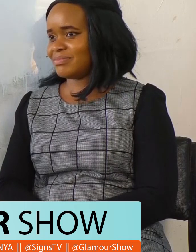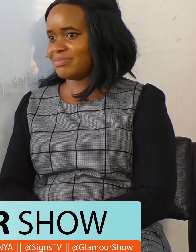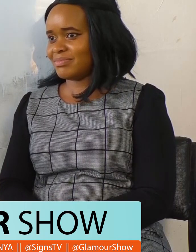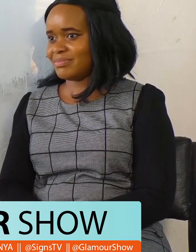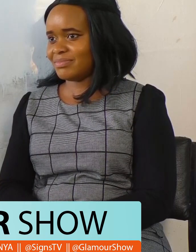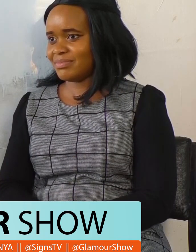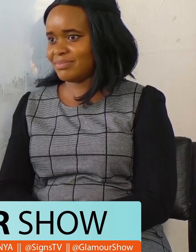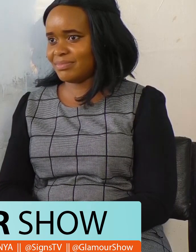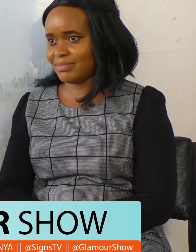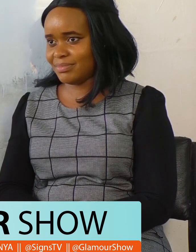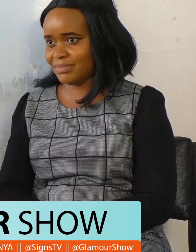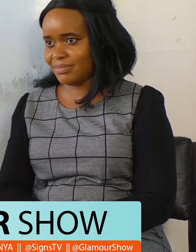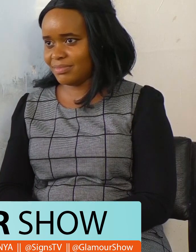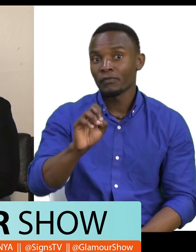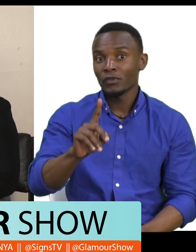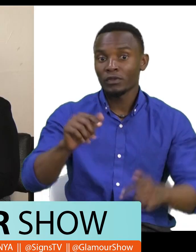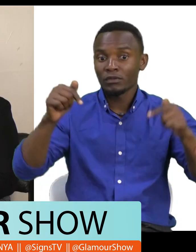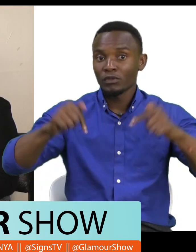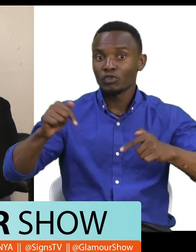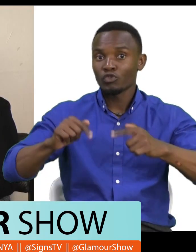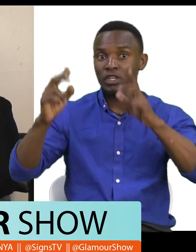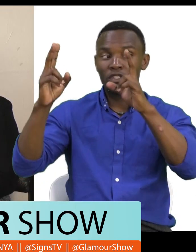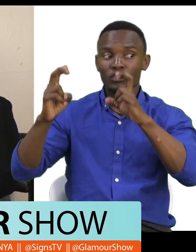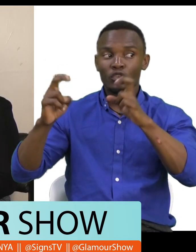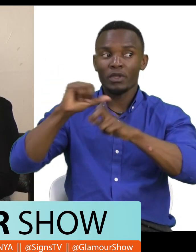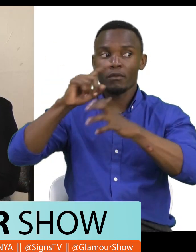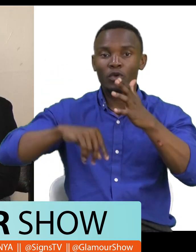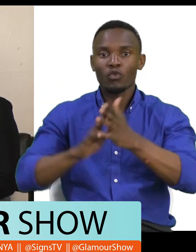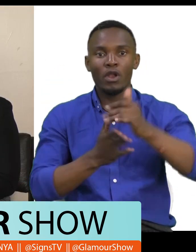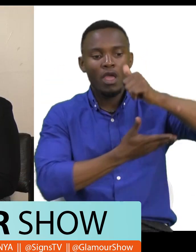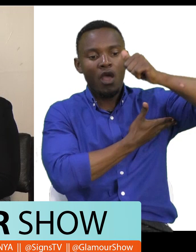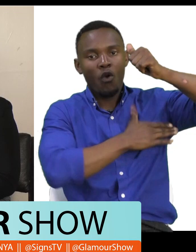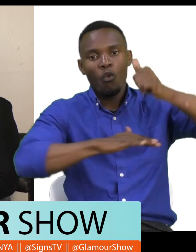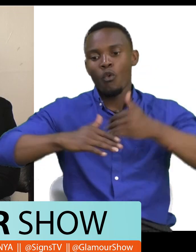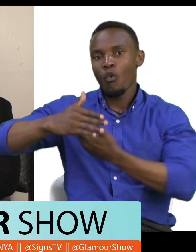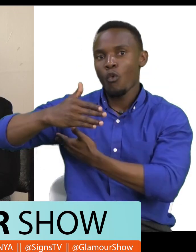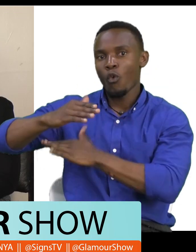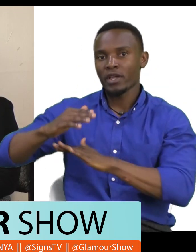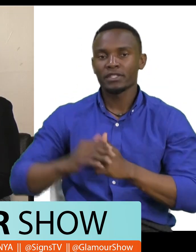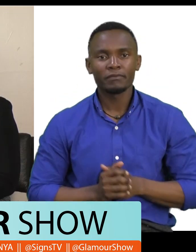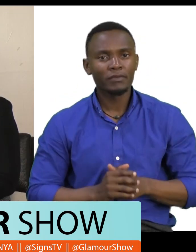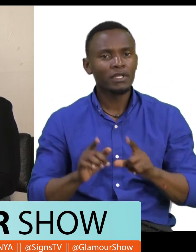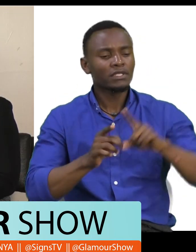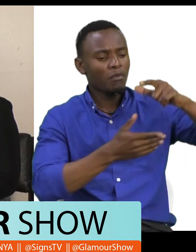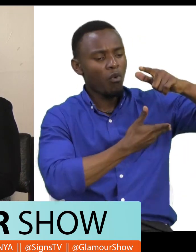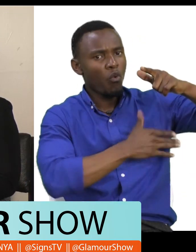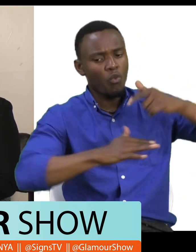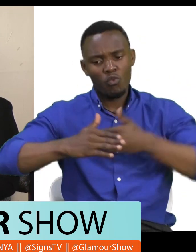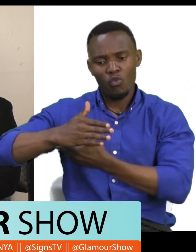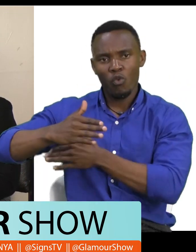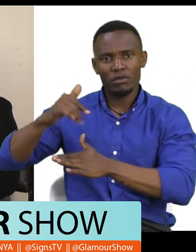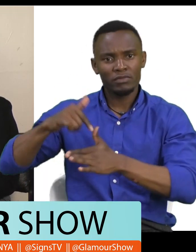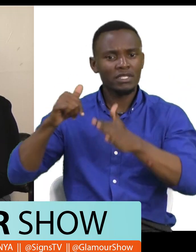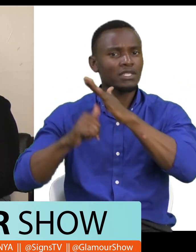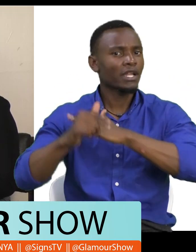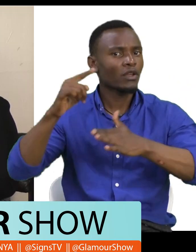Okay, welcome. So today, our topic of today is waxing treatment. So waxing treatment